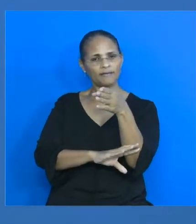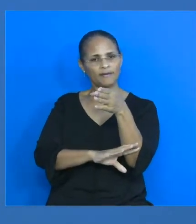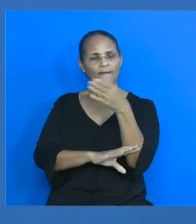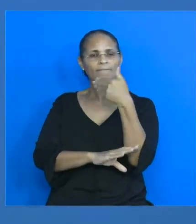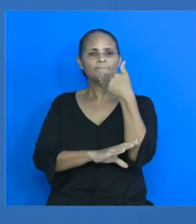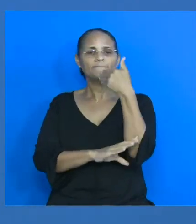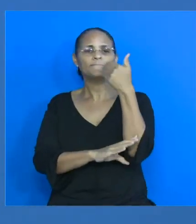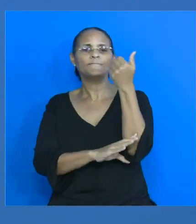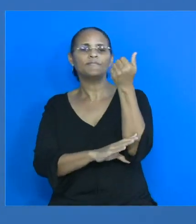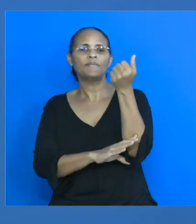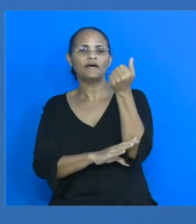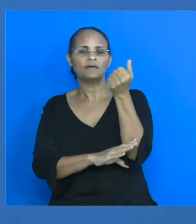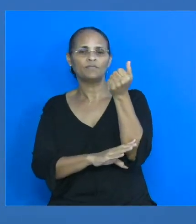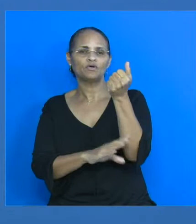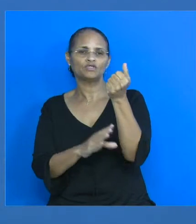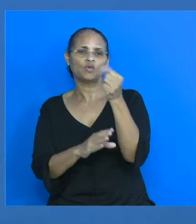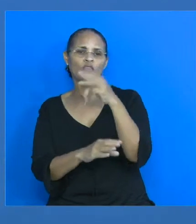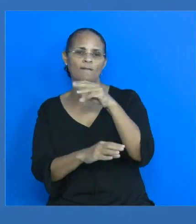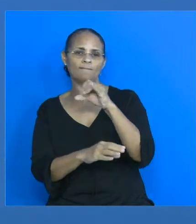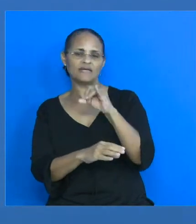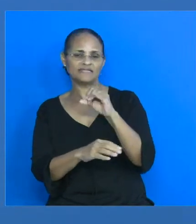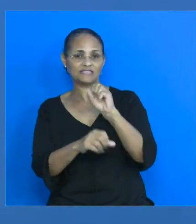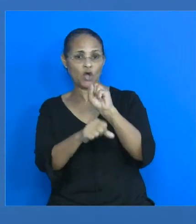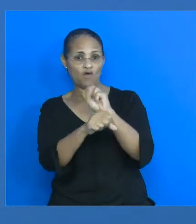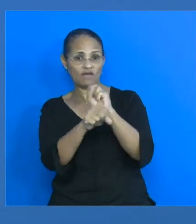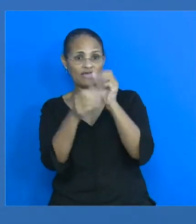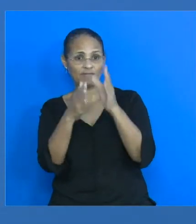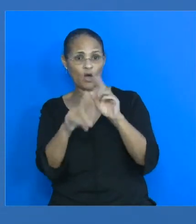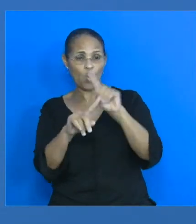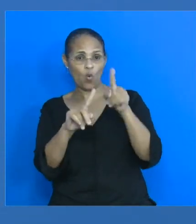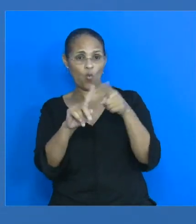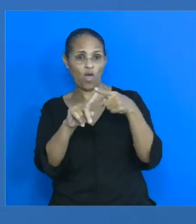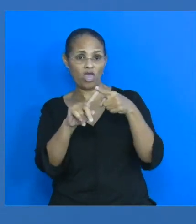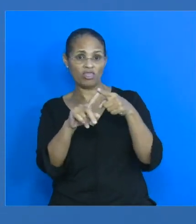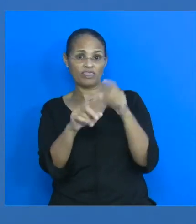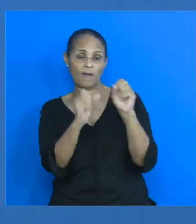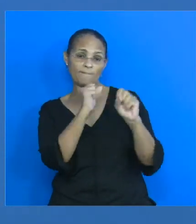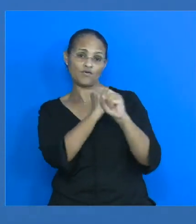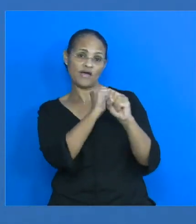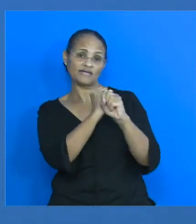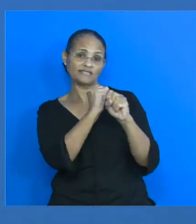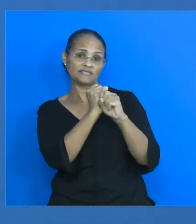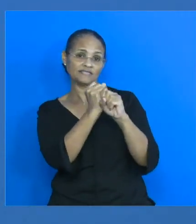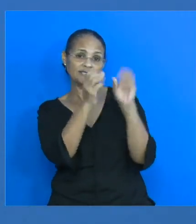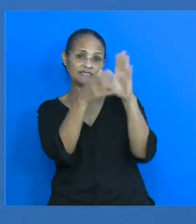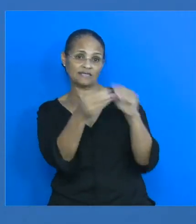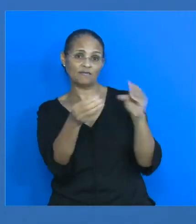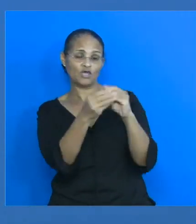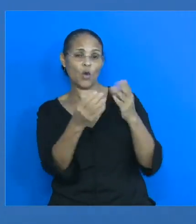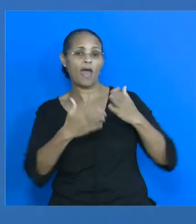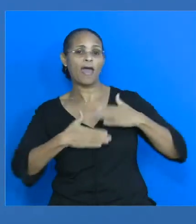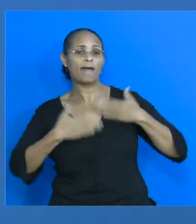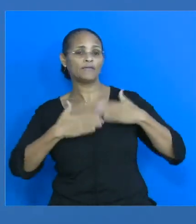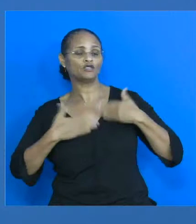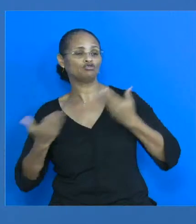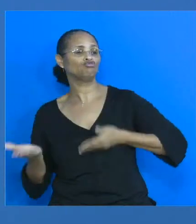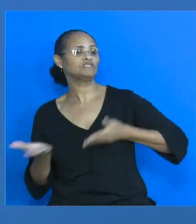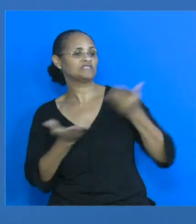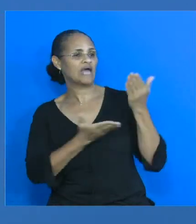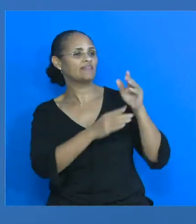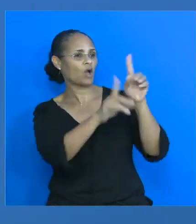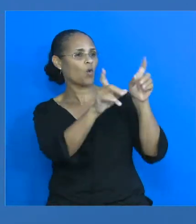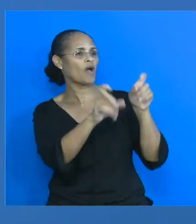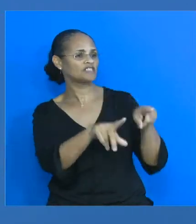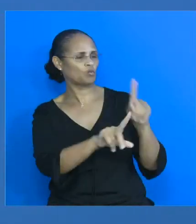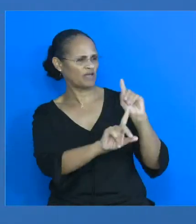better put to the Minister of Labor. So when the press statement comes out tonight, Trevor, you're happy to send a response and get that answer.